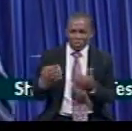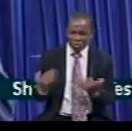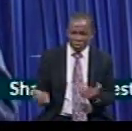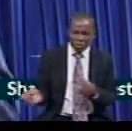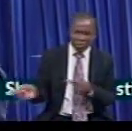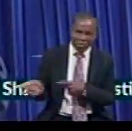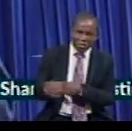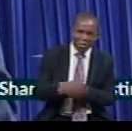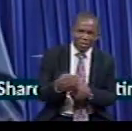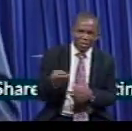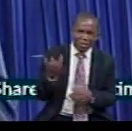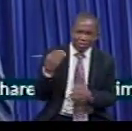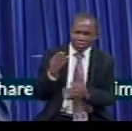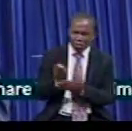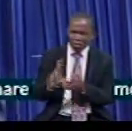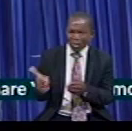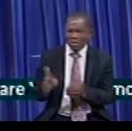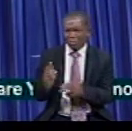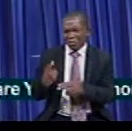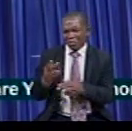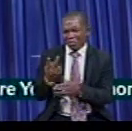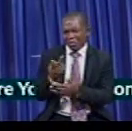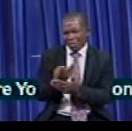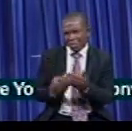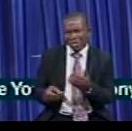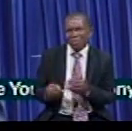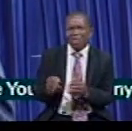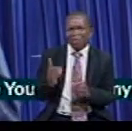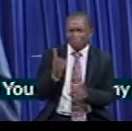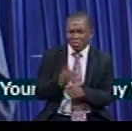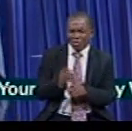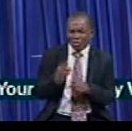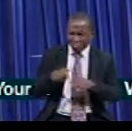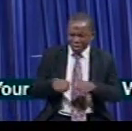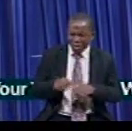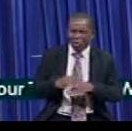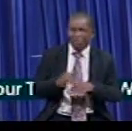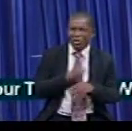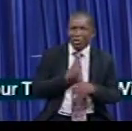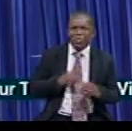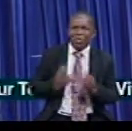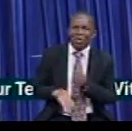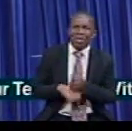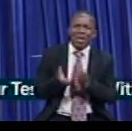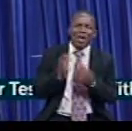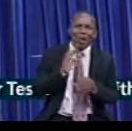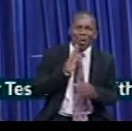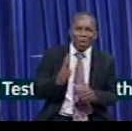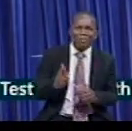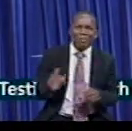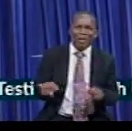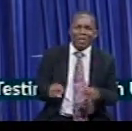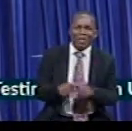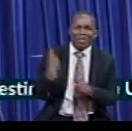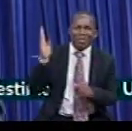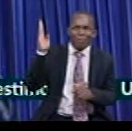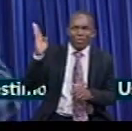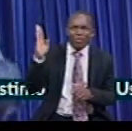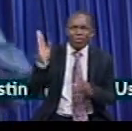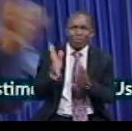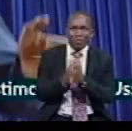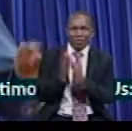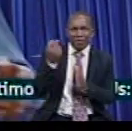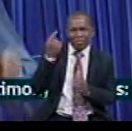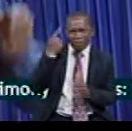here, trusting the Lord that God will intervene in her case. As the man of God prayed tonight,